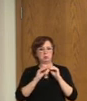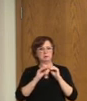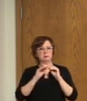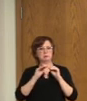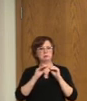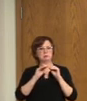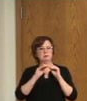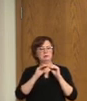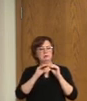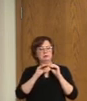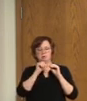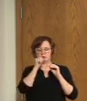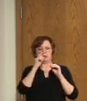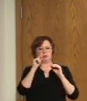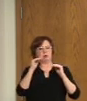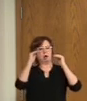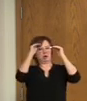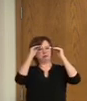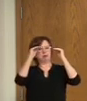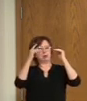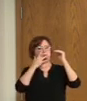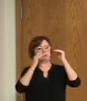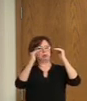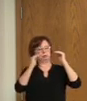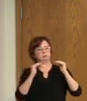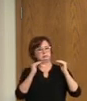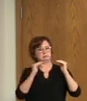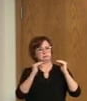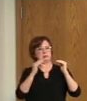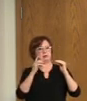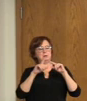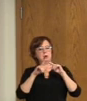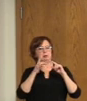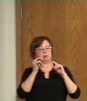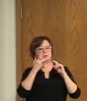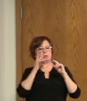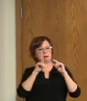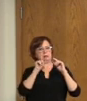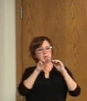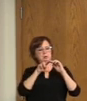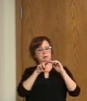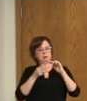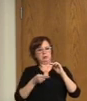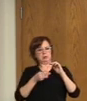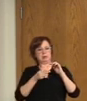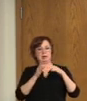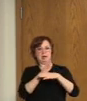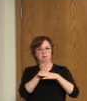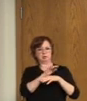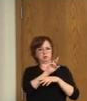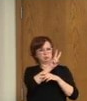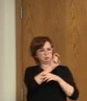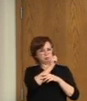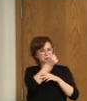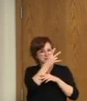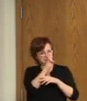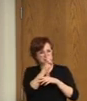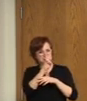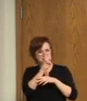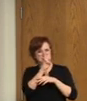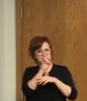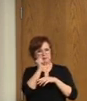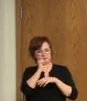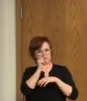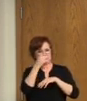Today, our 7-day average is 217 new cases a day. That's down from